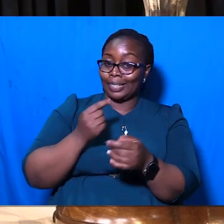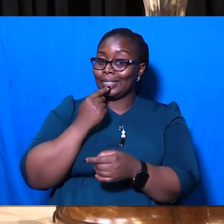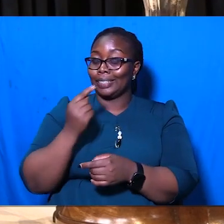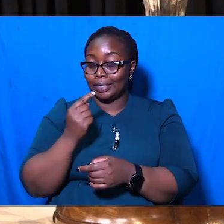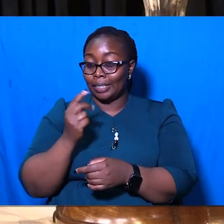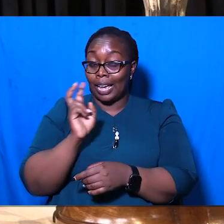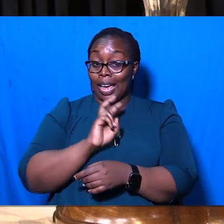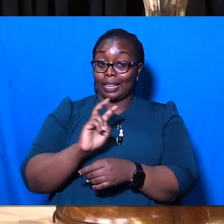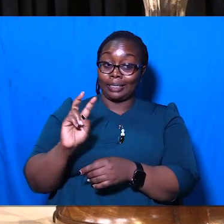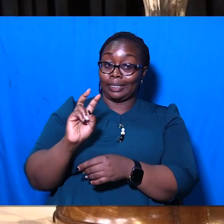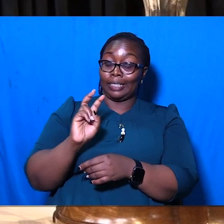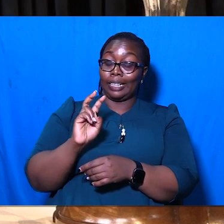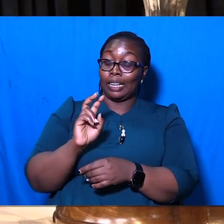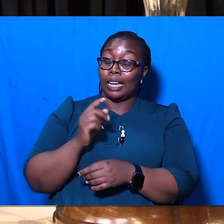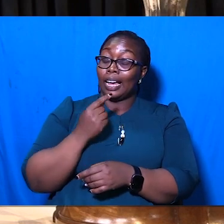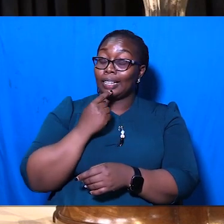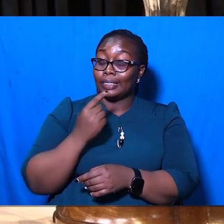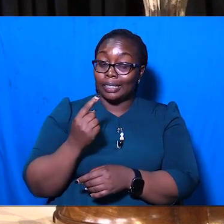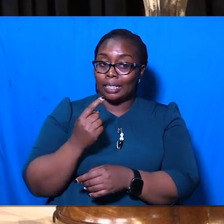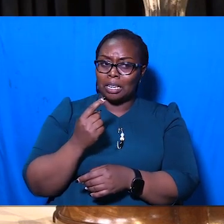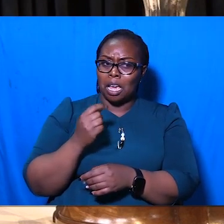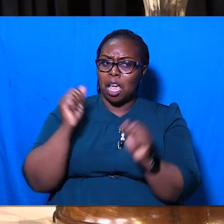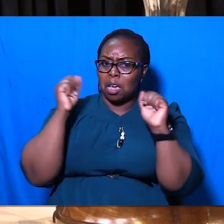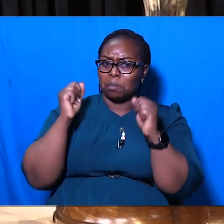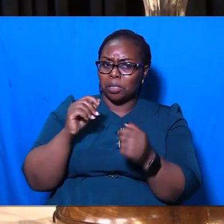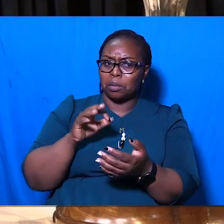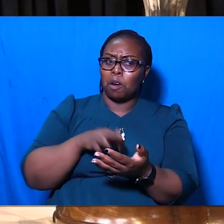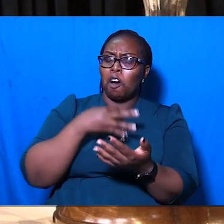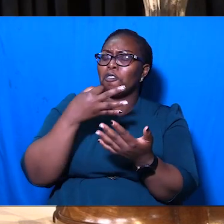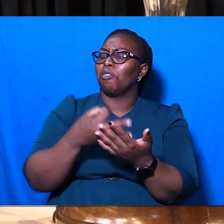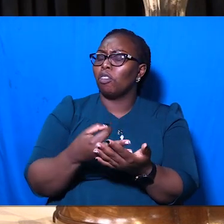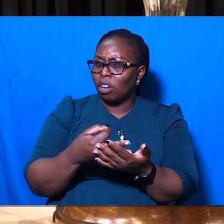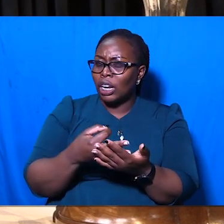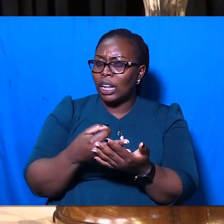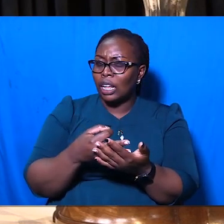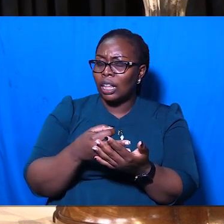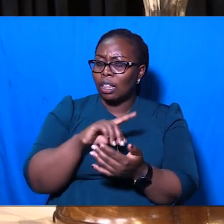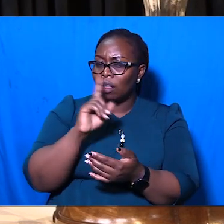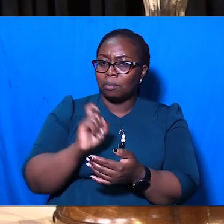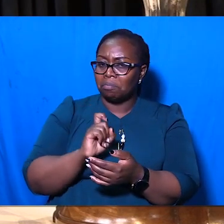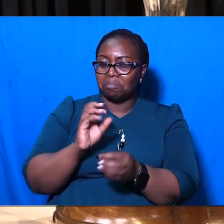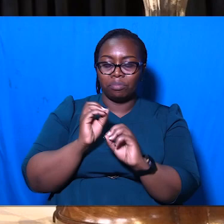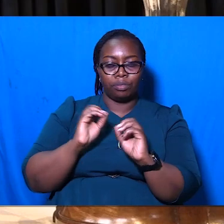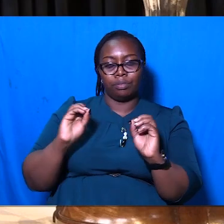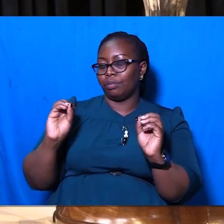I say then, have they stumbled that they should fall? Certainly not.